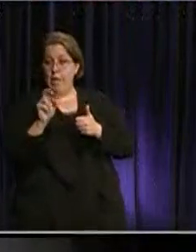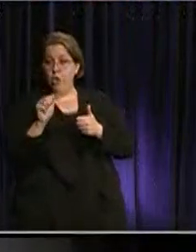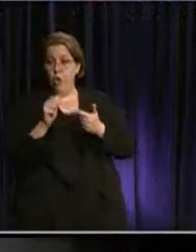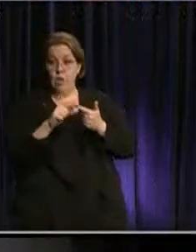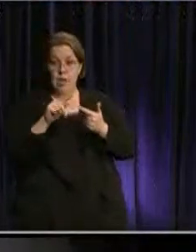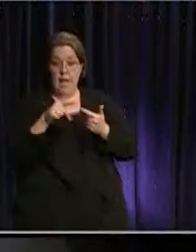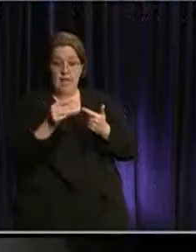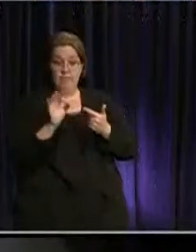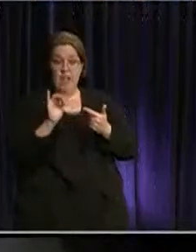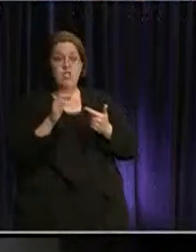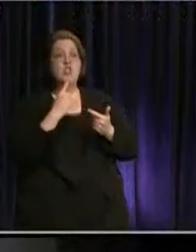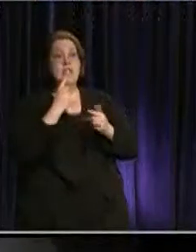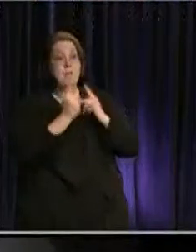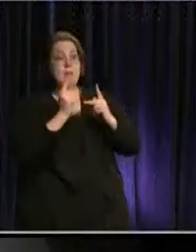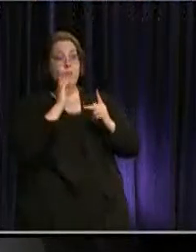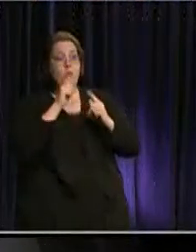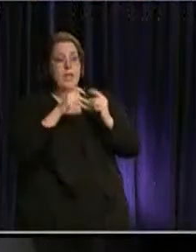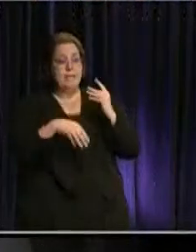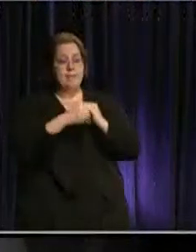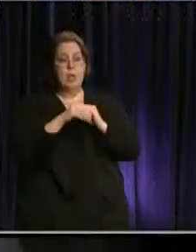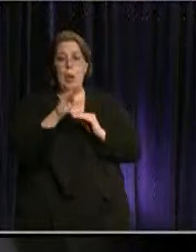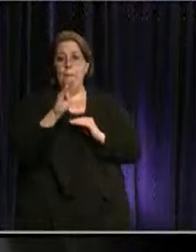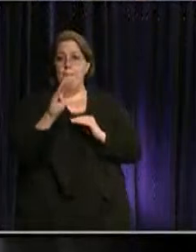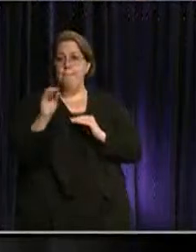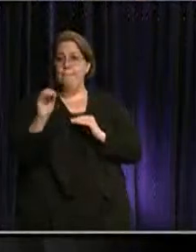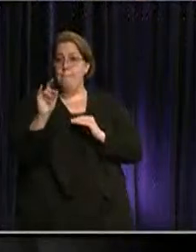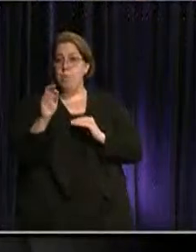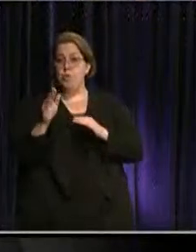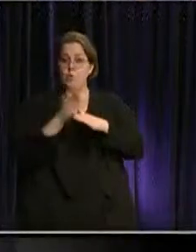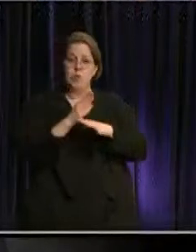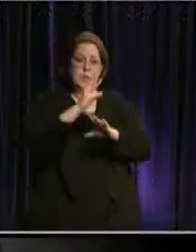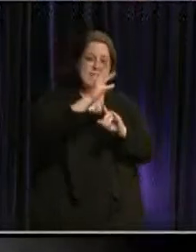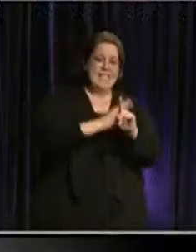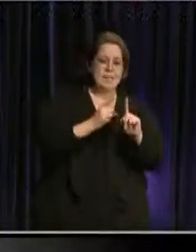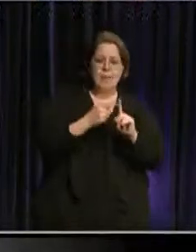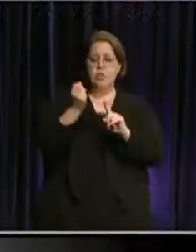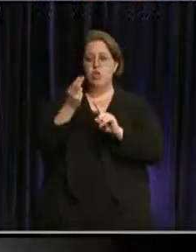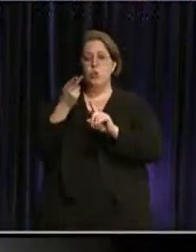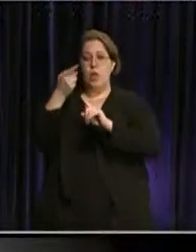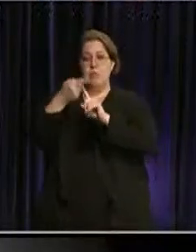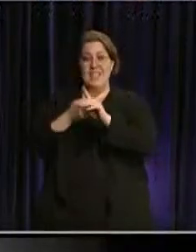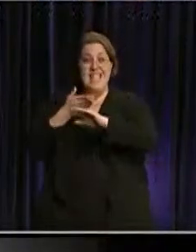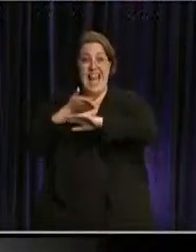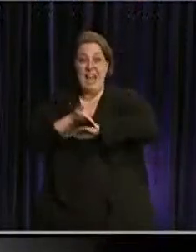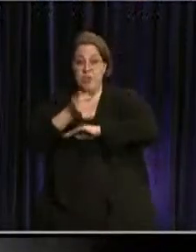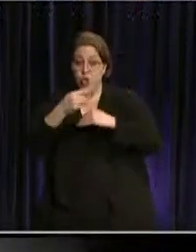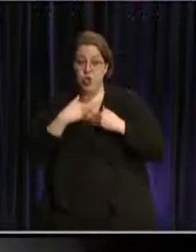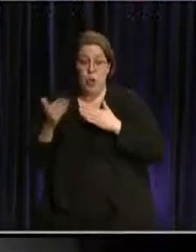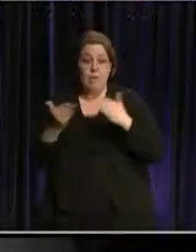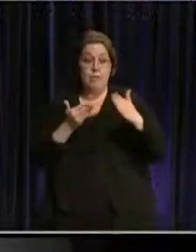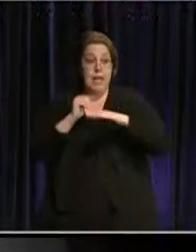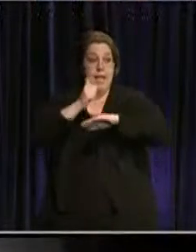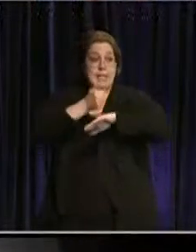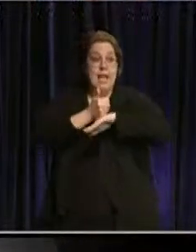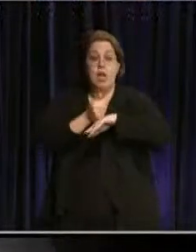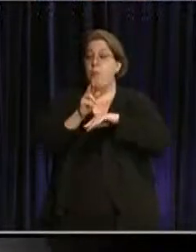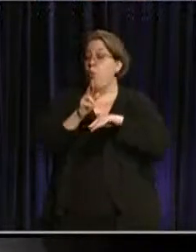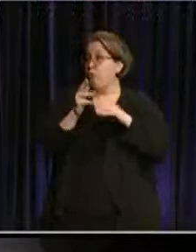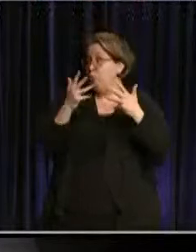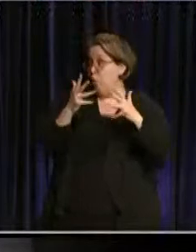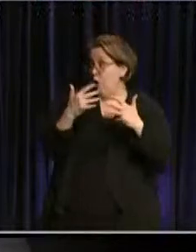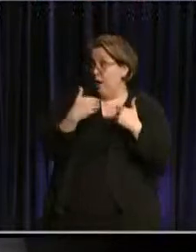need a booster vaccine between 6 to 12 months after, do you have a plan in mind or already